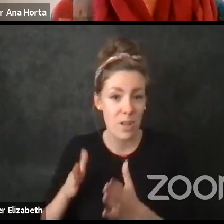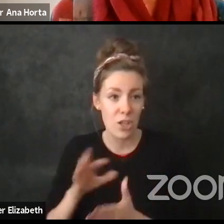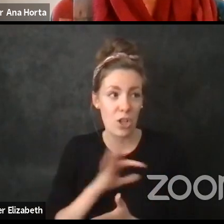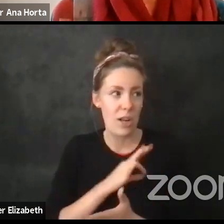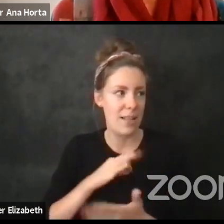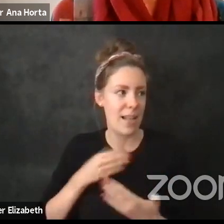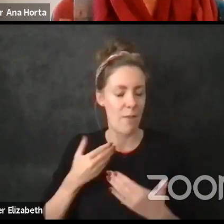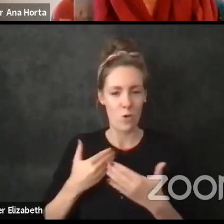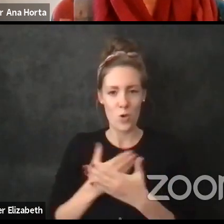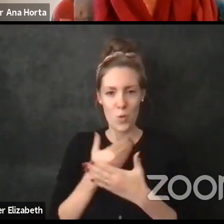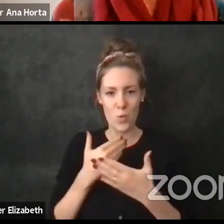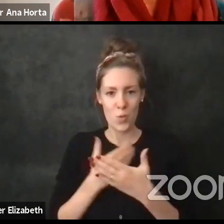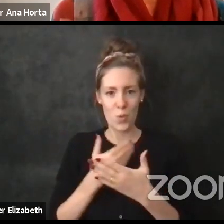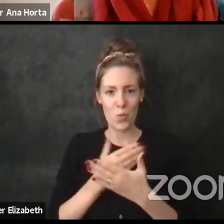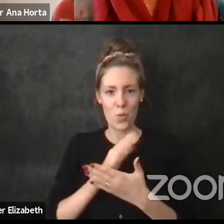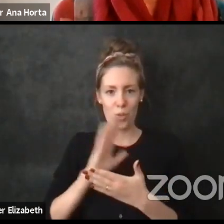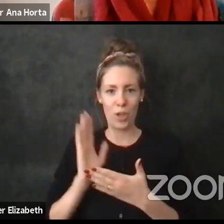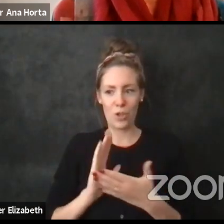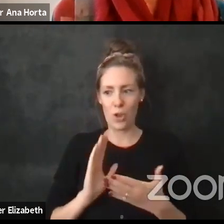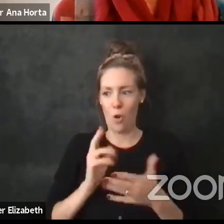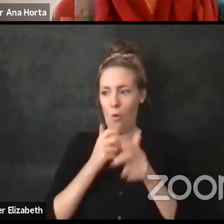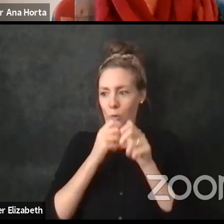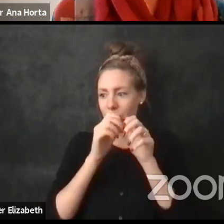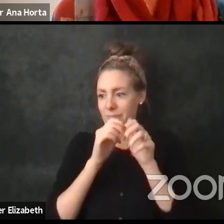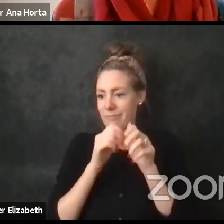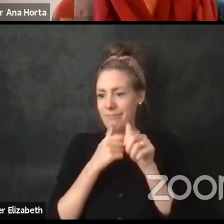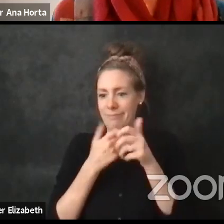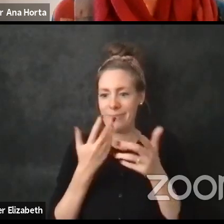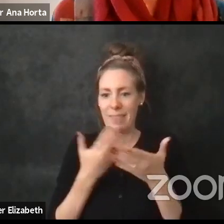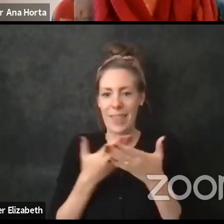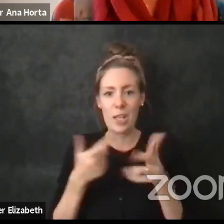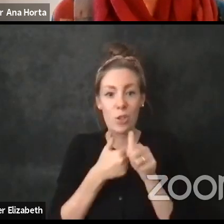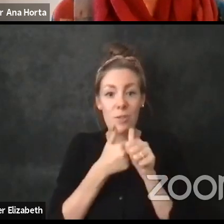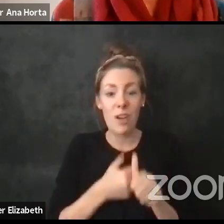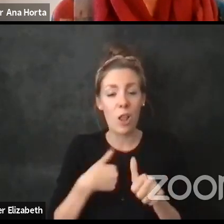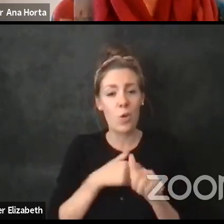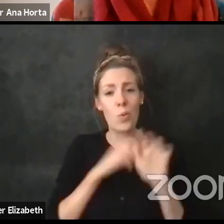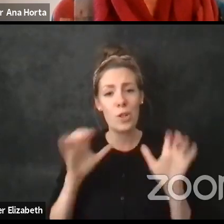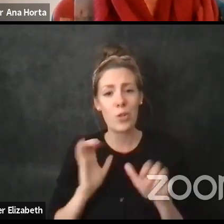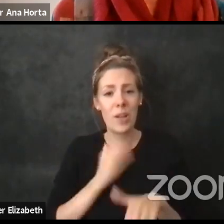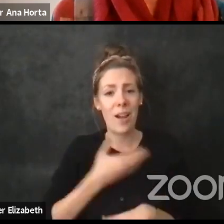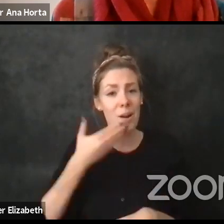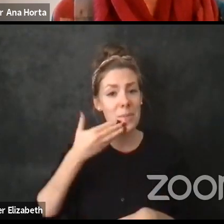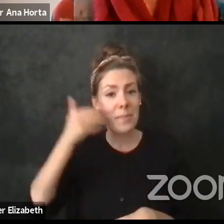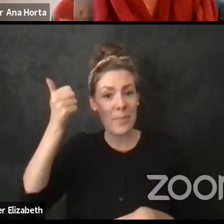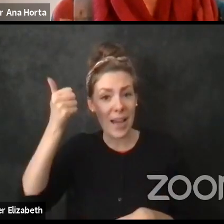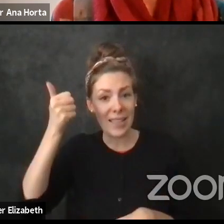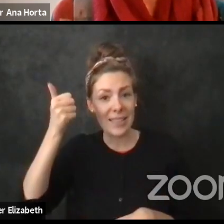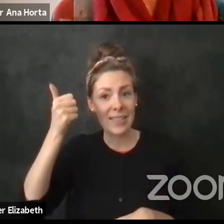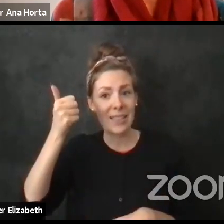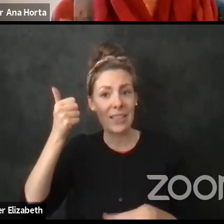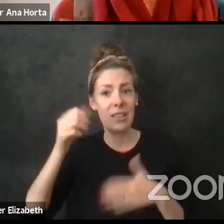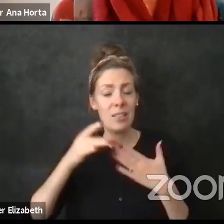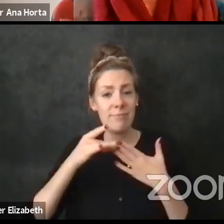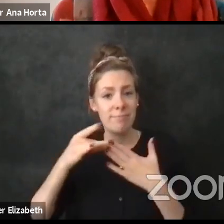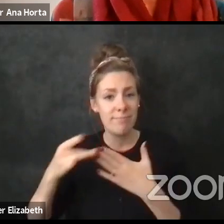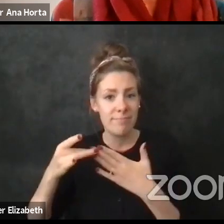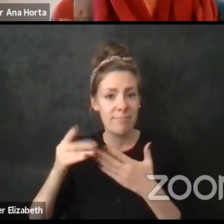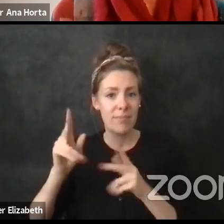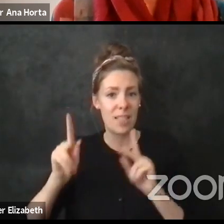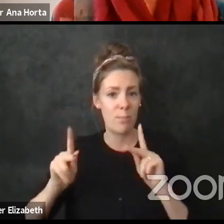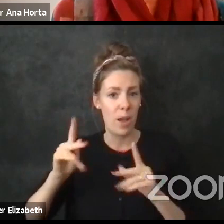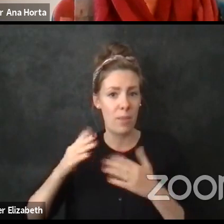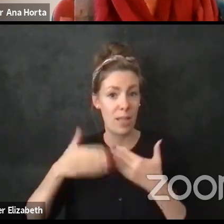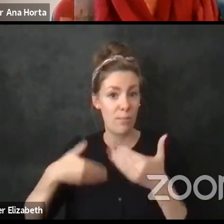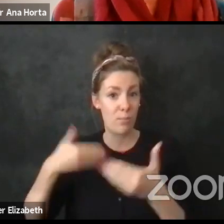this. There's no template. We're doing our best to spearhead a public process that